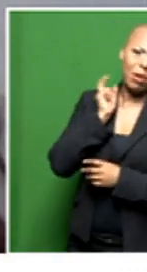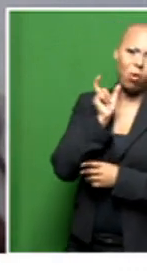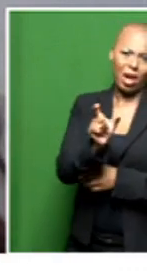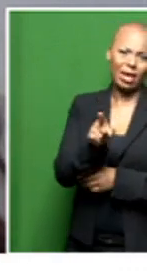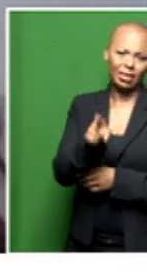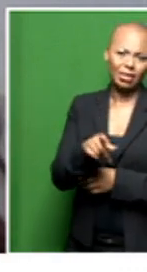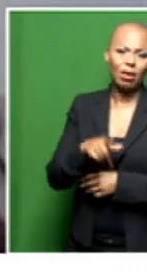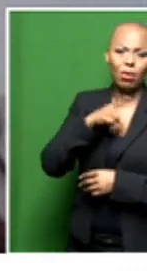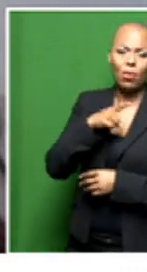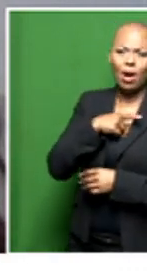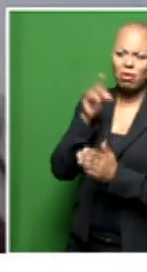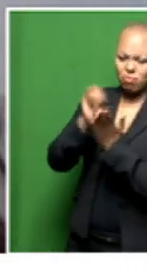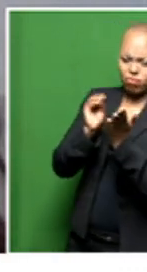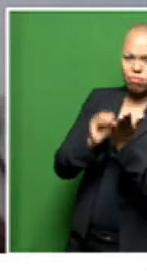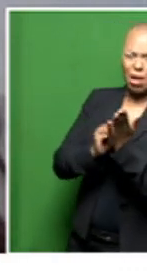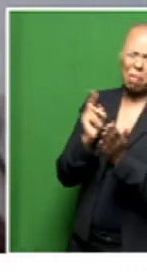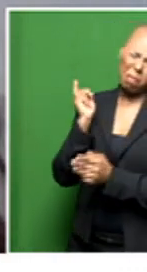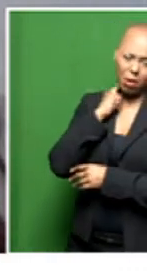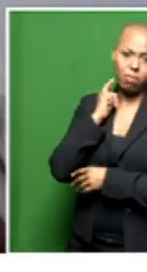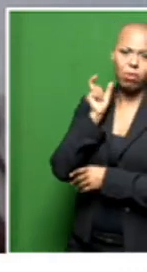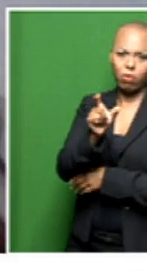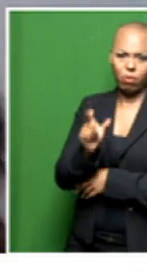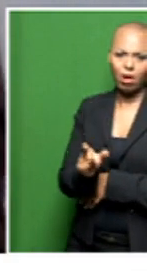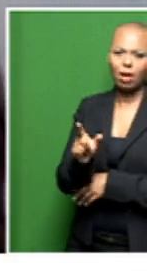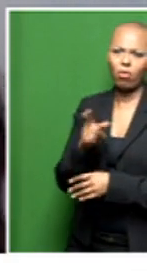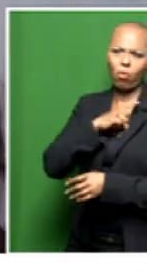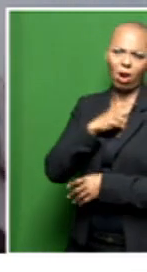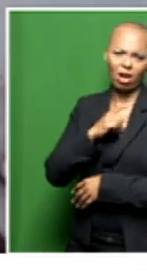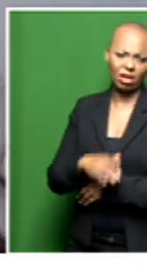why this was so important for you to write it in this way.